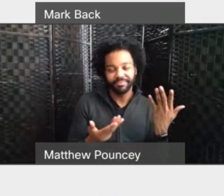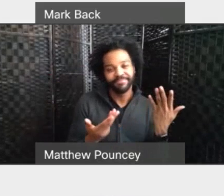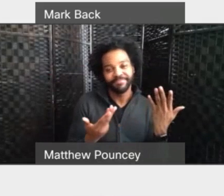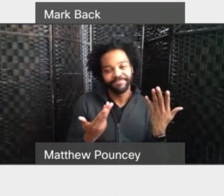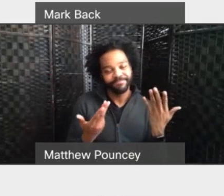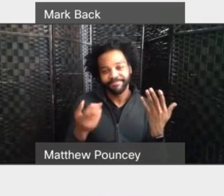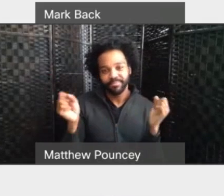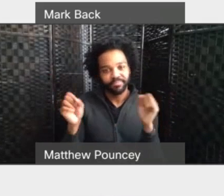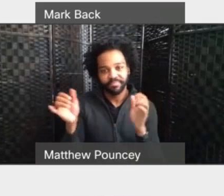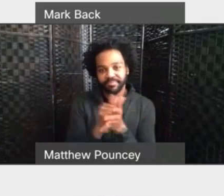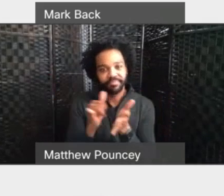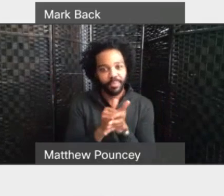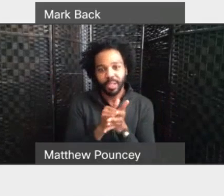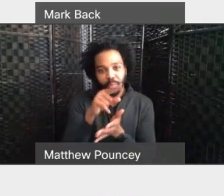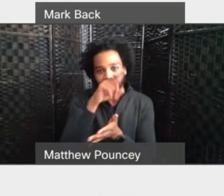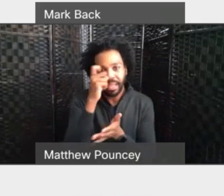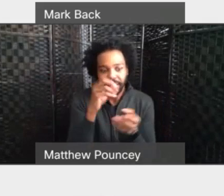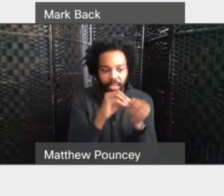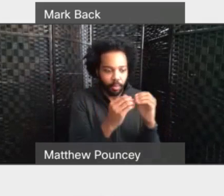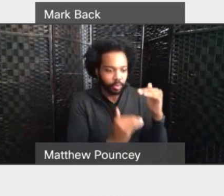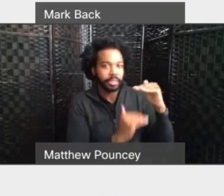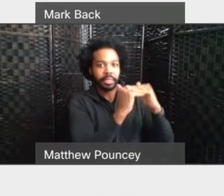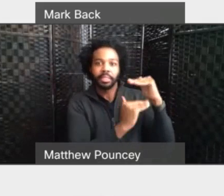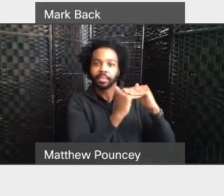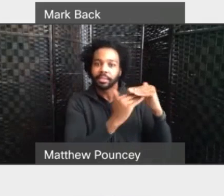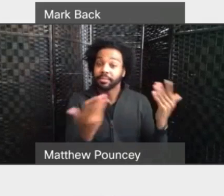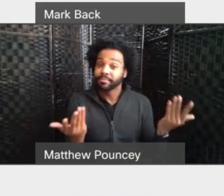was possible based on the numbers at that time.